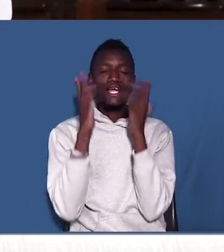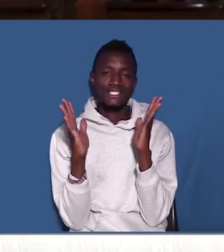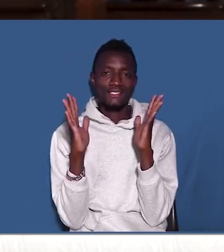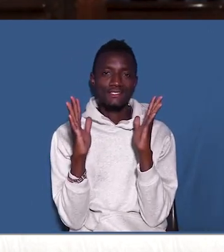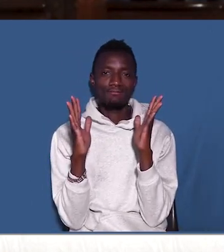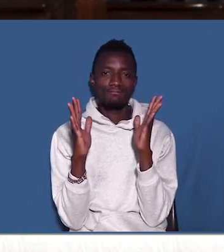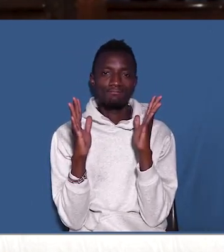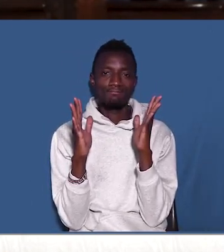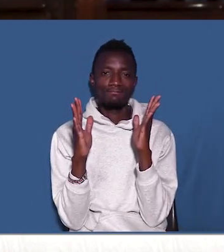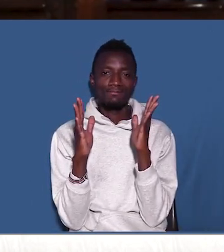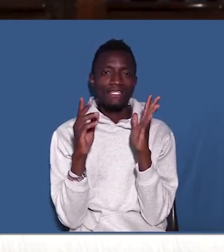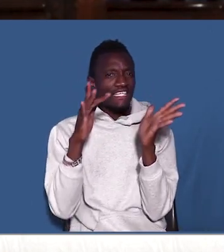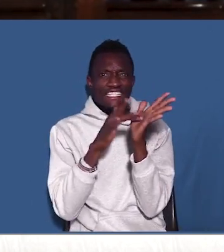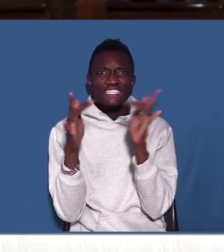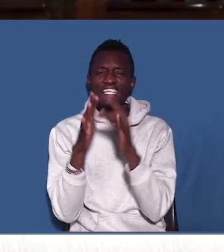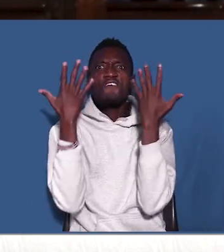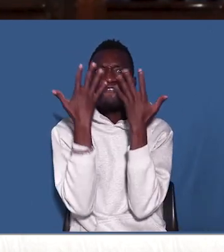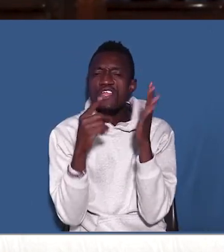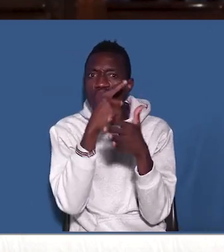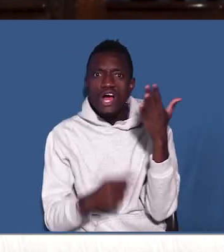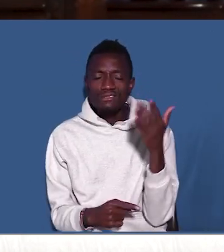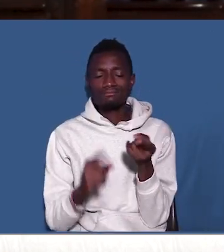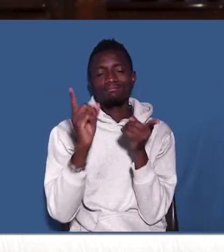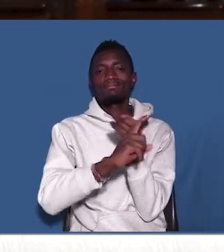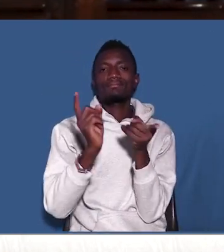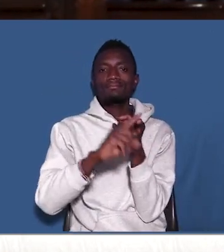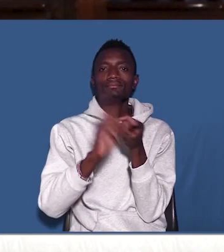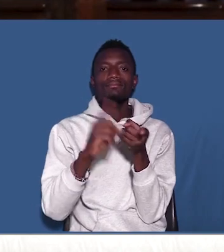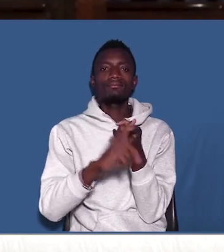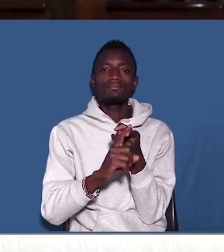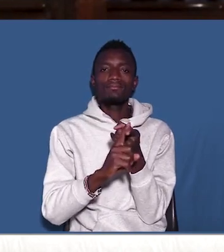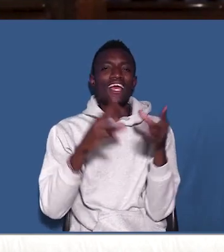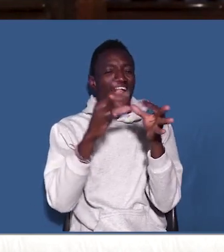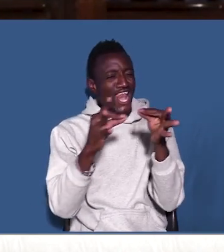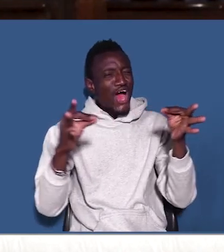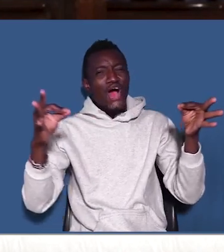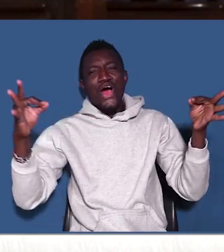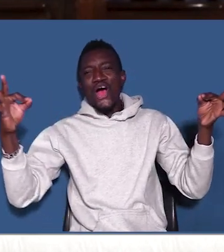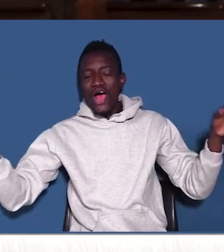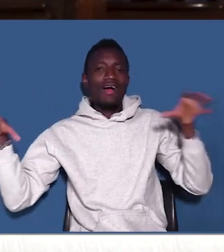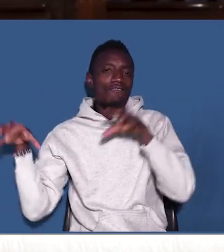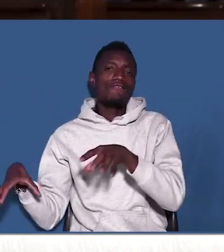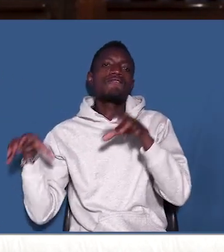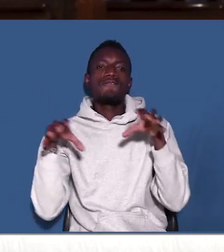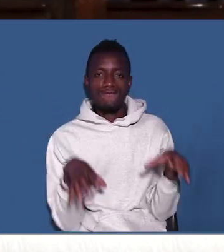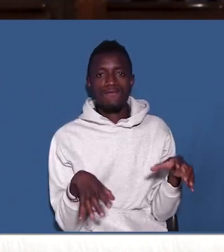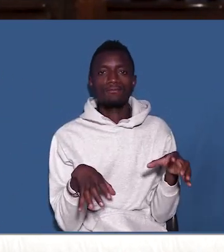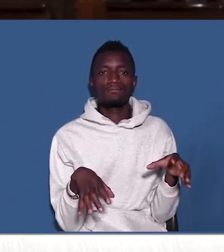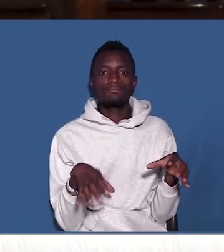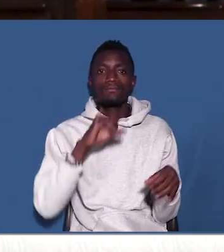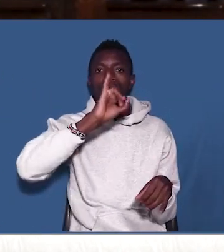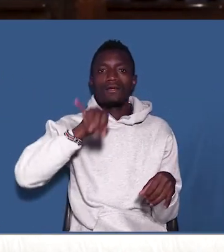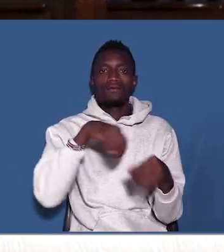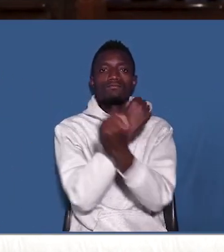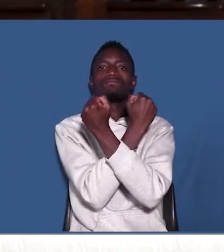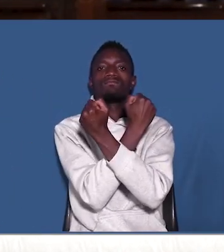Number one is the long night of his suffering. John described how someone held up a